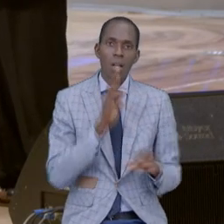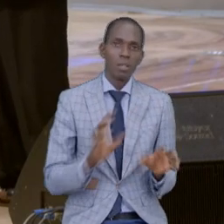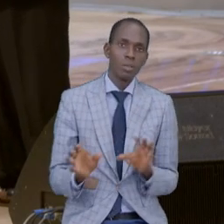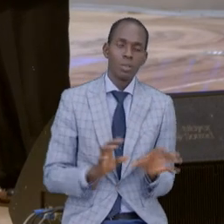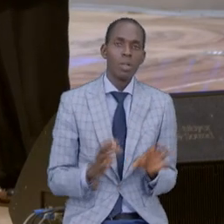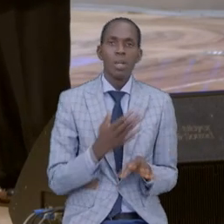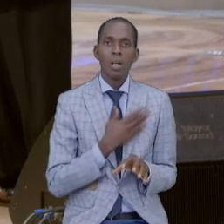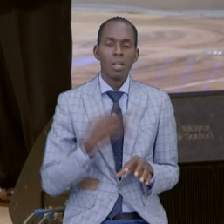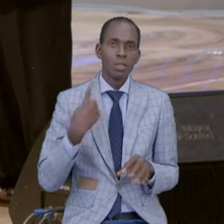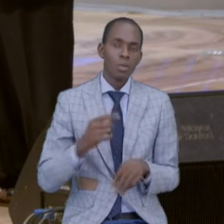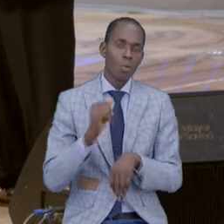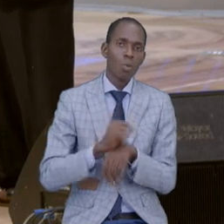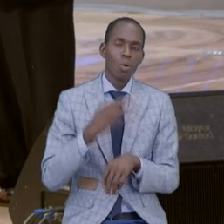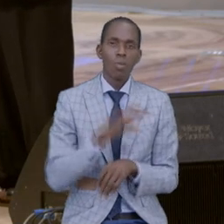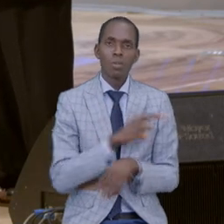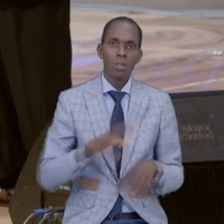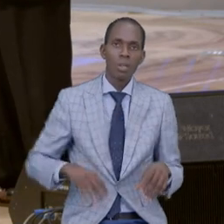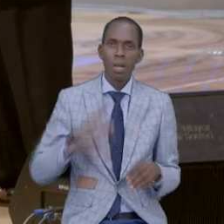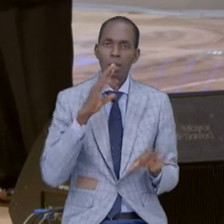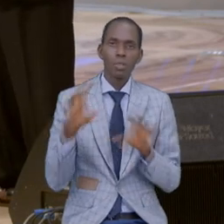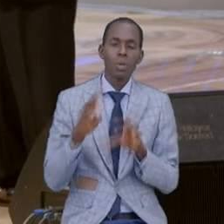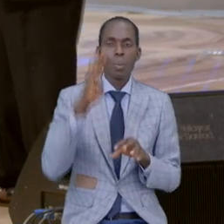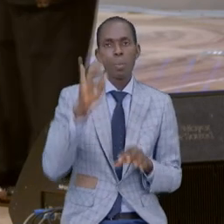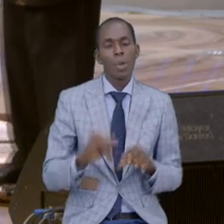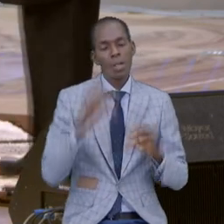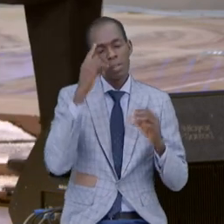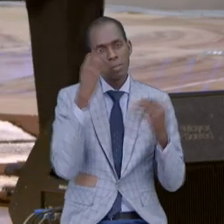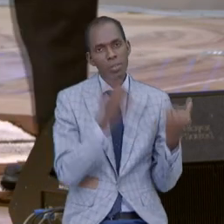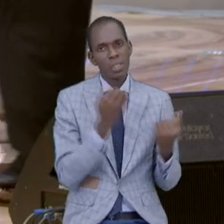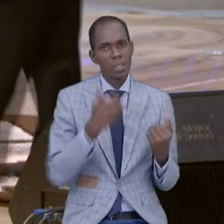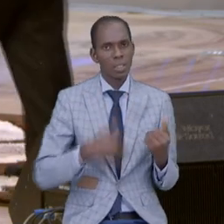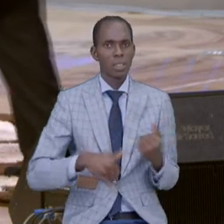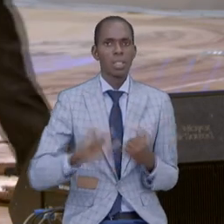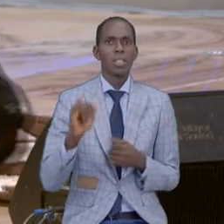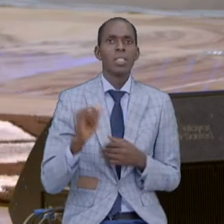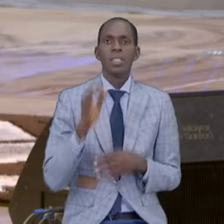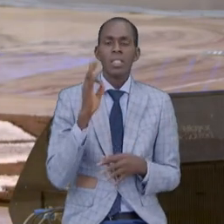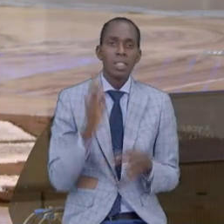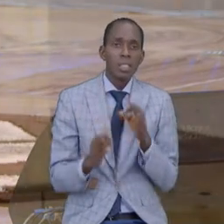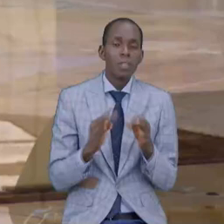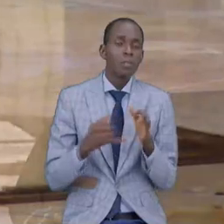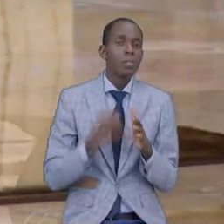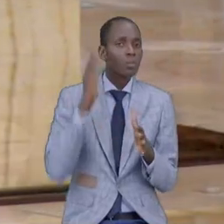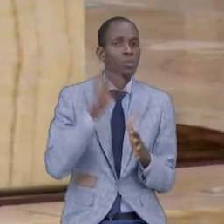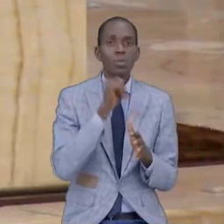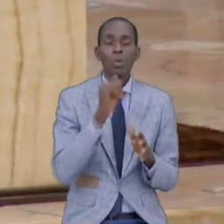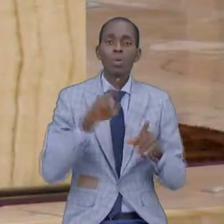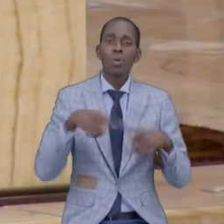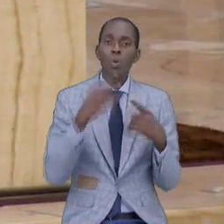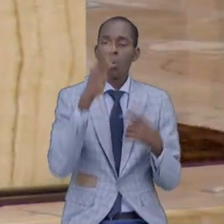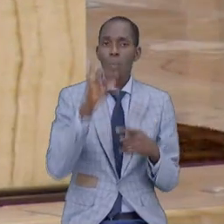the works of Christ are done by faith. Yet, if we will not go by faith, if we will